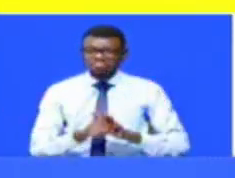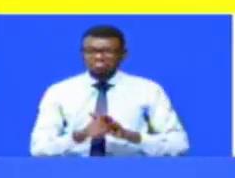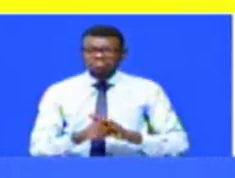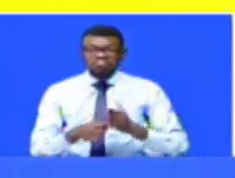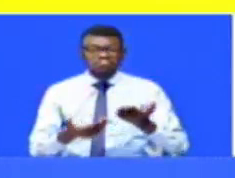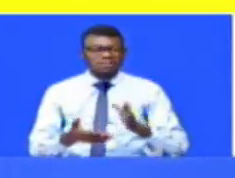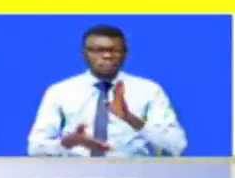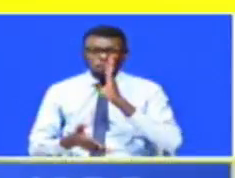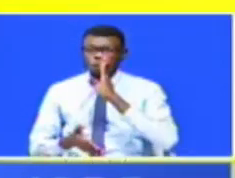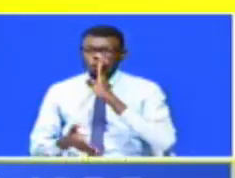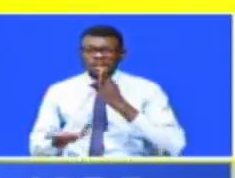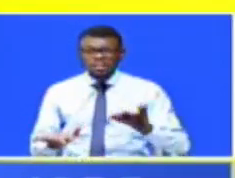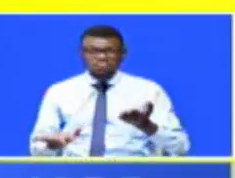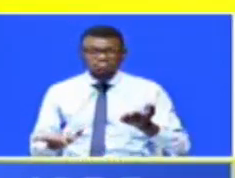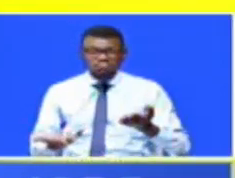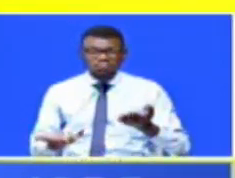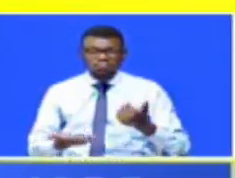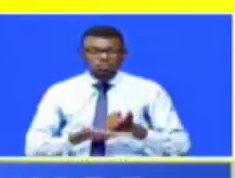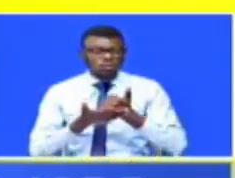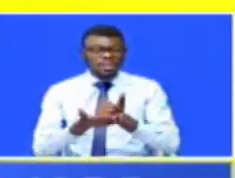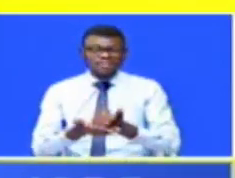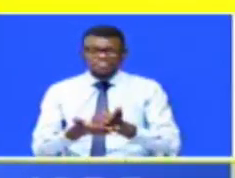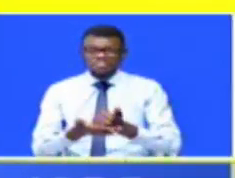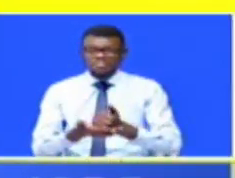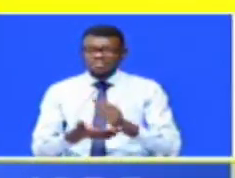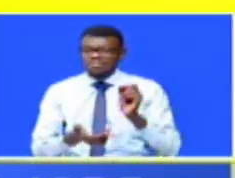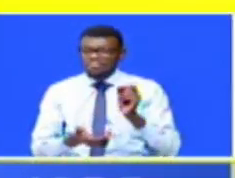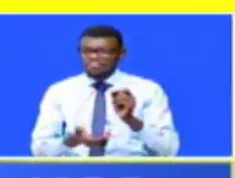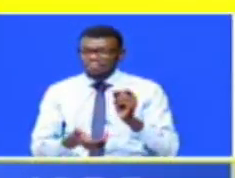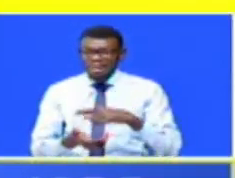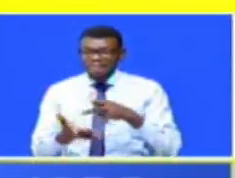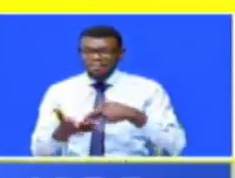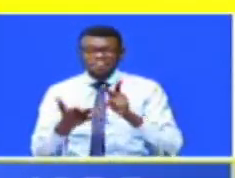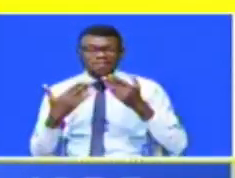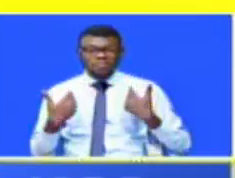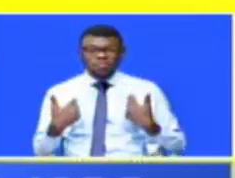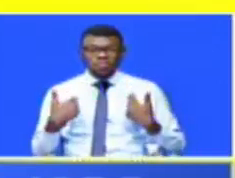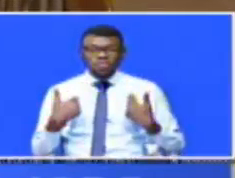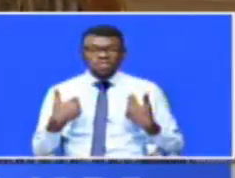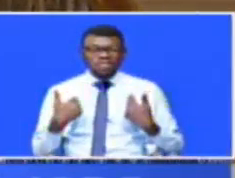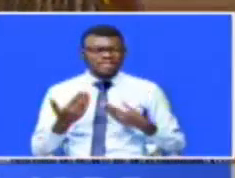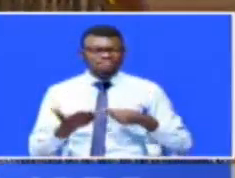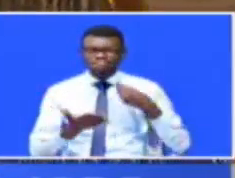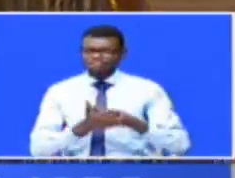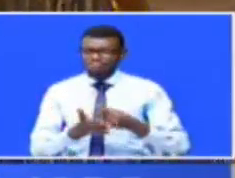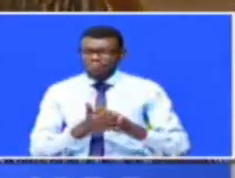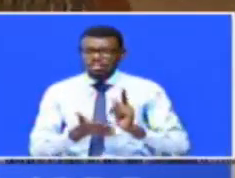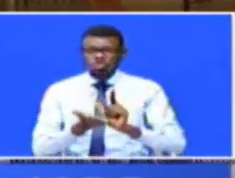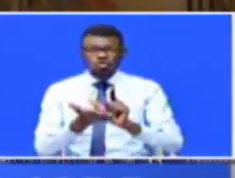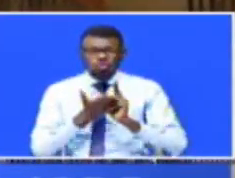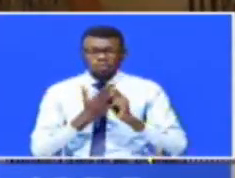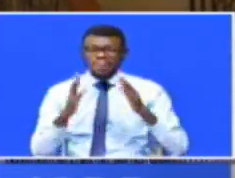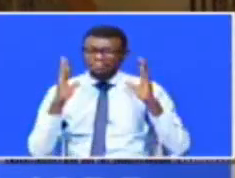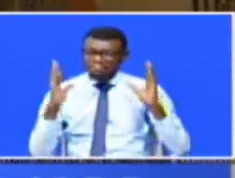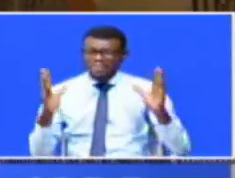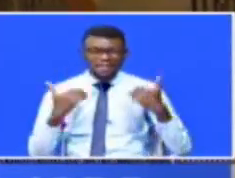borrowing to sustain staff. So they're going deeper and deeper into debt. And again,